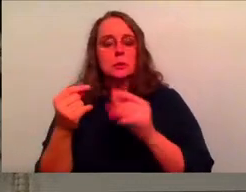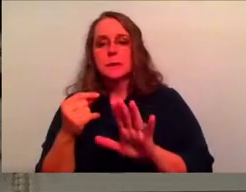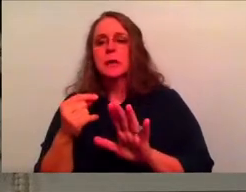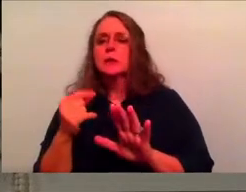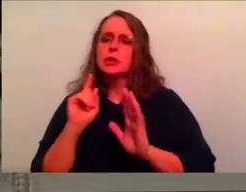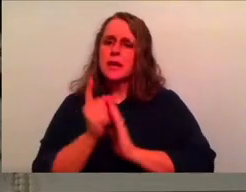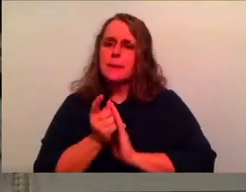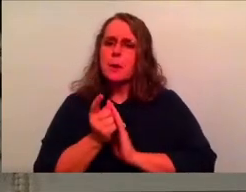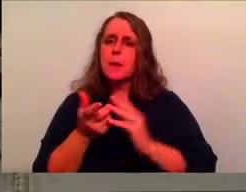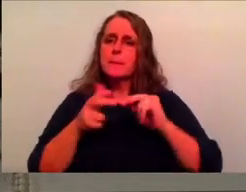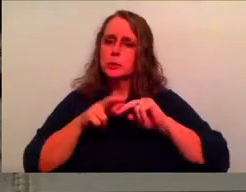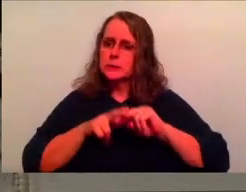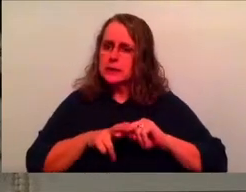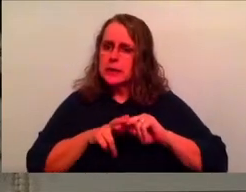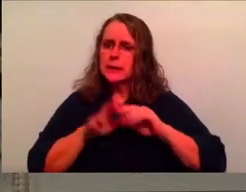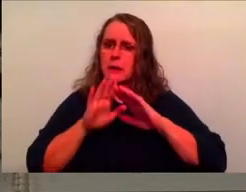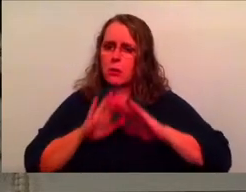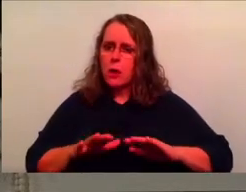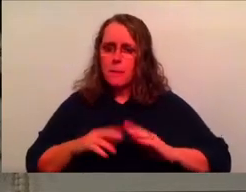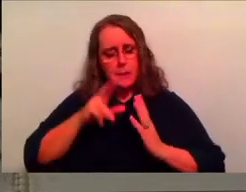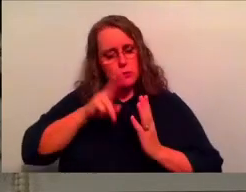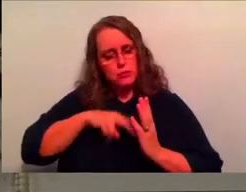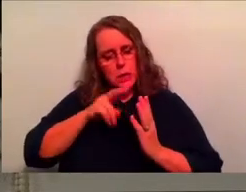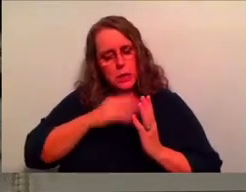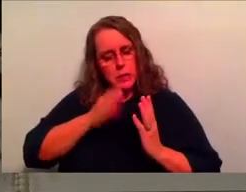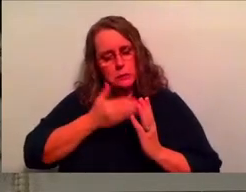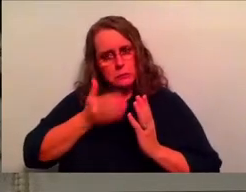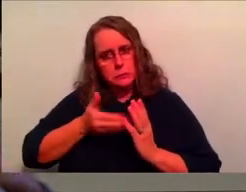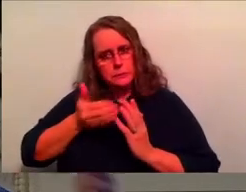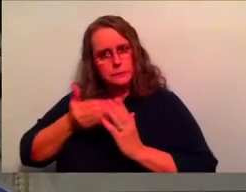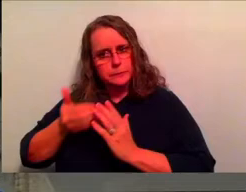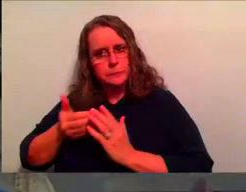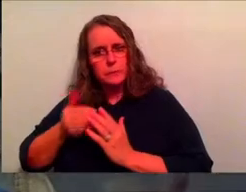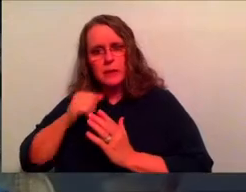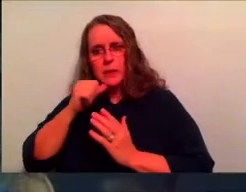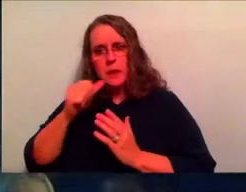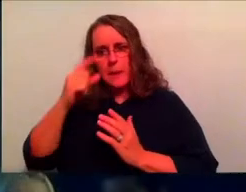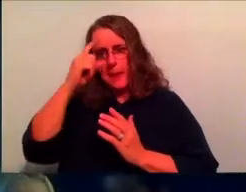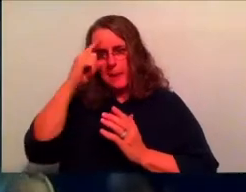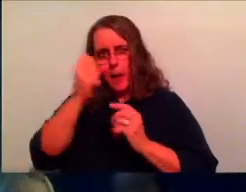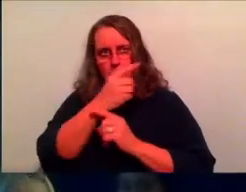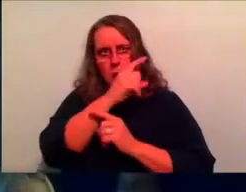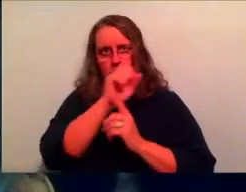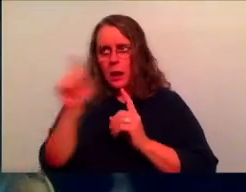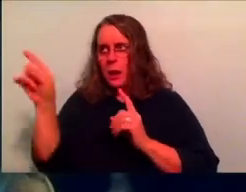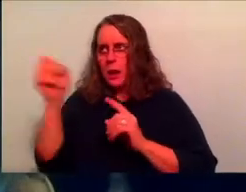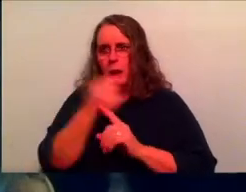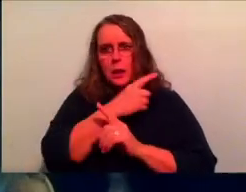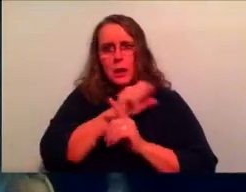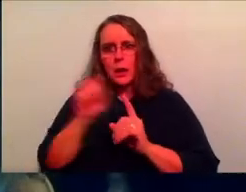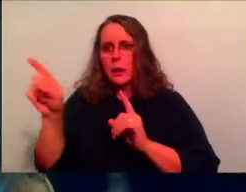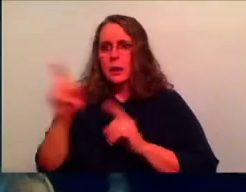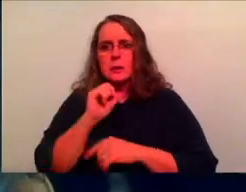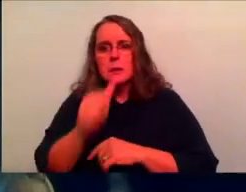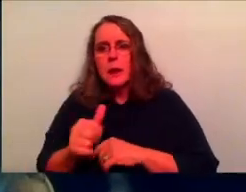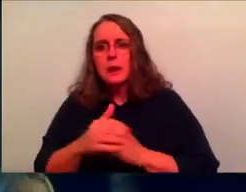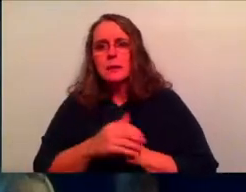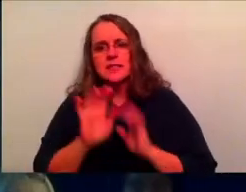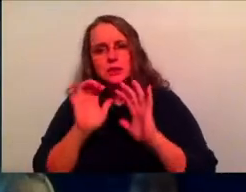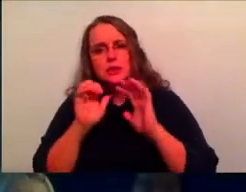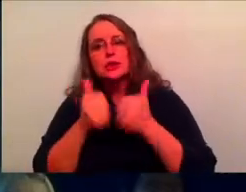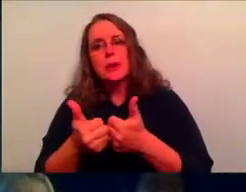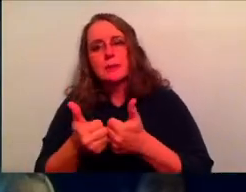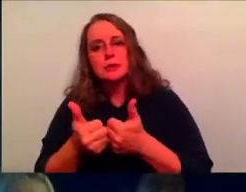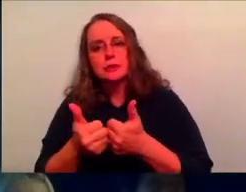and sit and go, I'm just going to calm down. I'm going to read through this. I'm going to get through it and not, and not have my mind wandering a thousand different ways. You know what I'm saying? There's a challenge to it. It's a